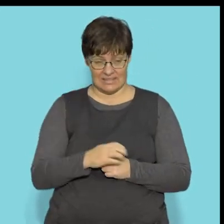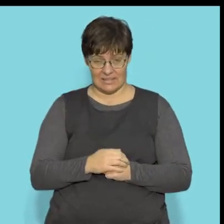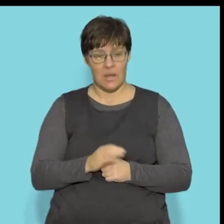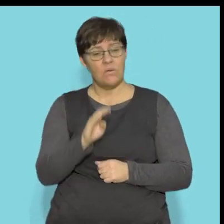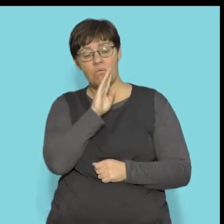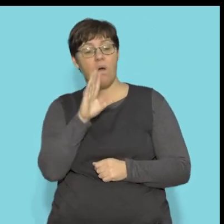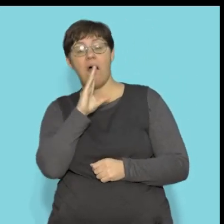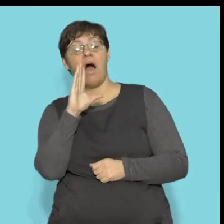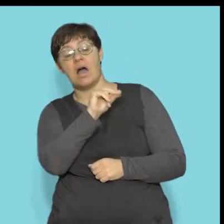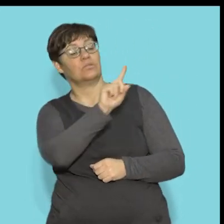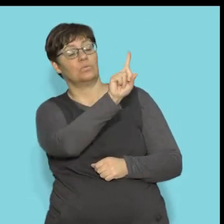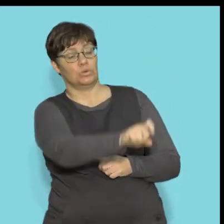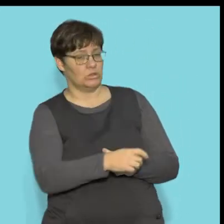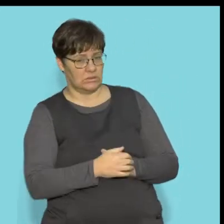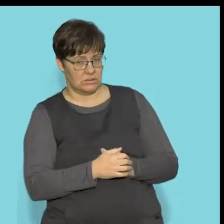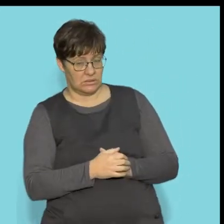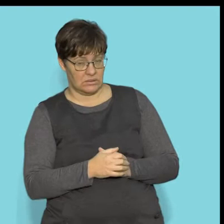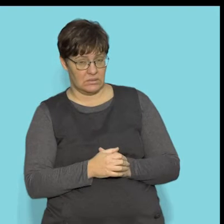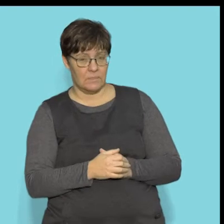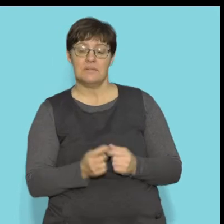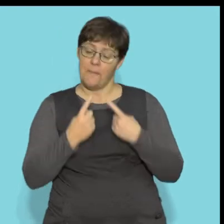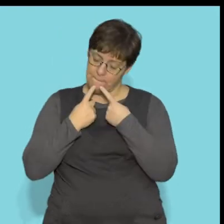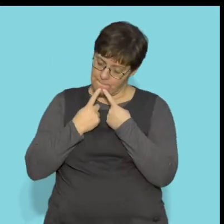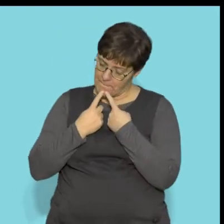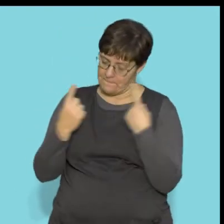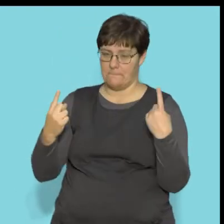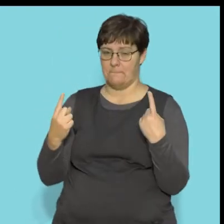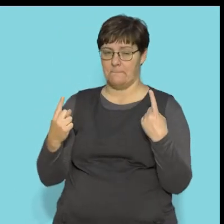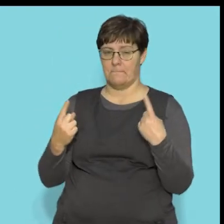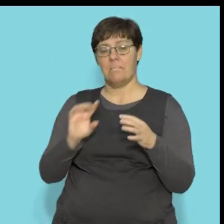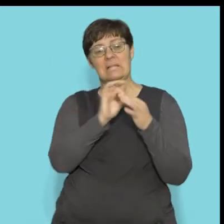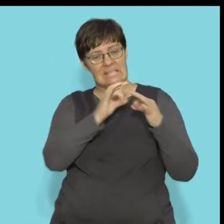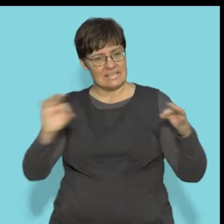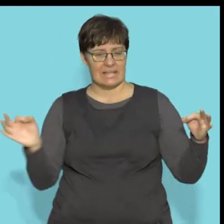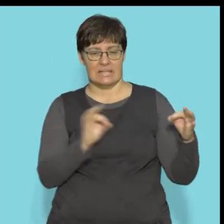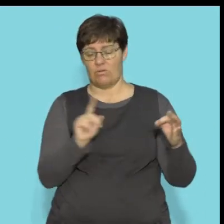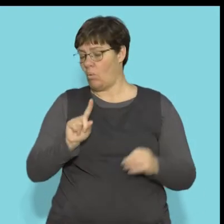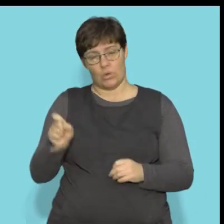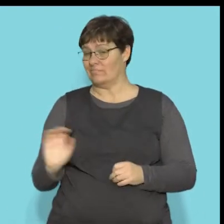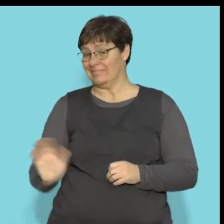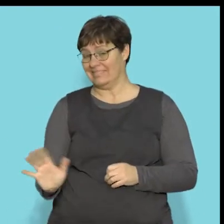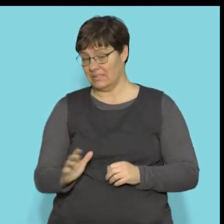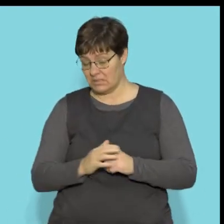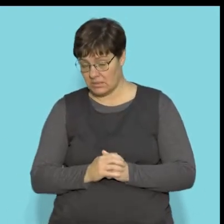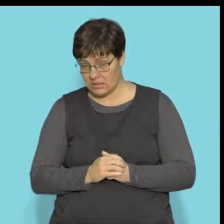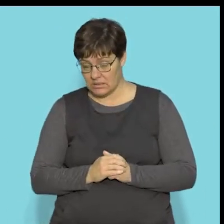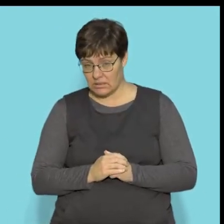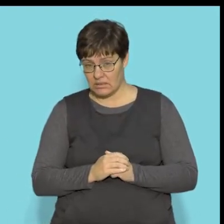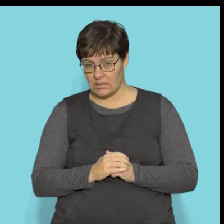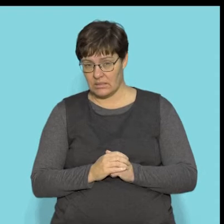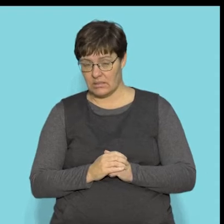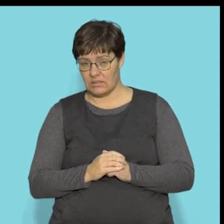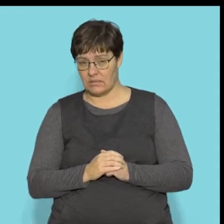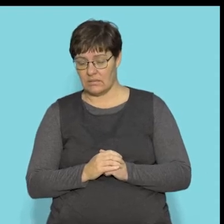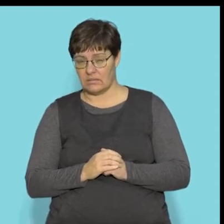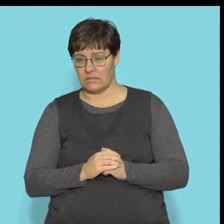not asking a question. It's going to be a sentence. So we